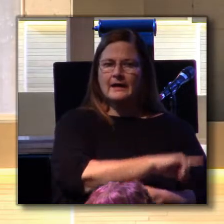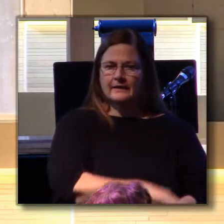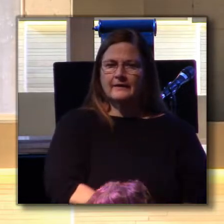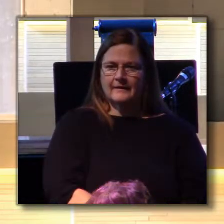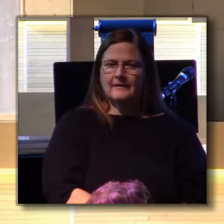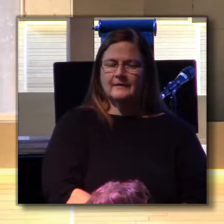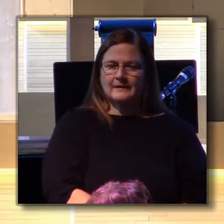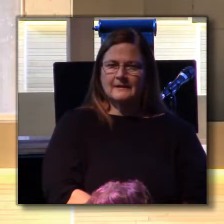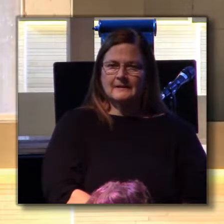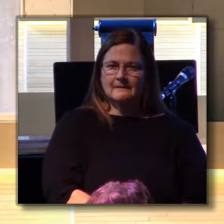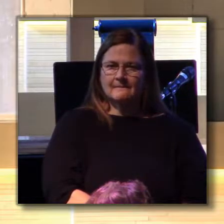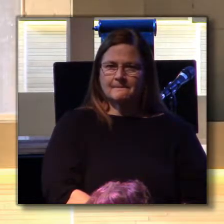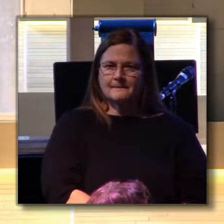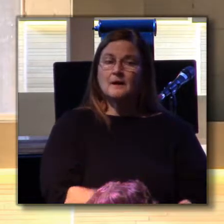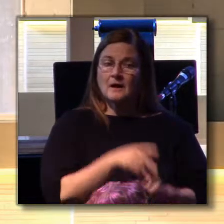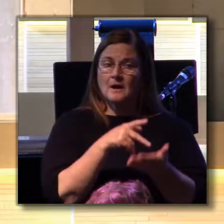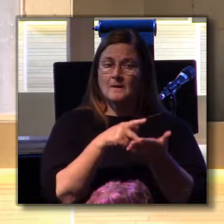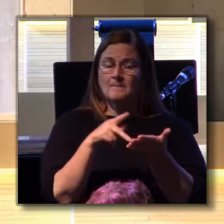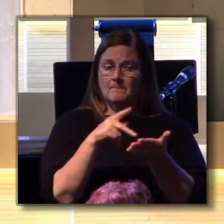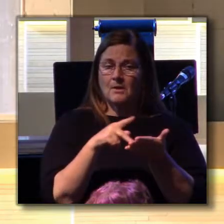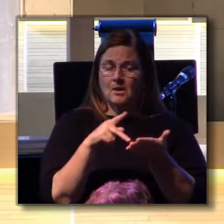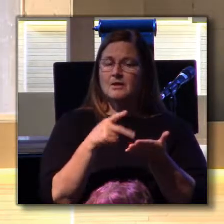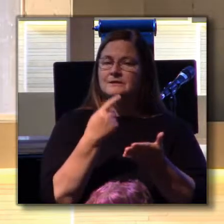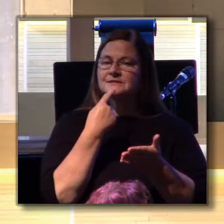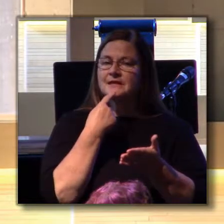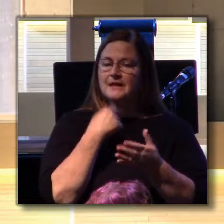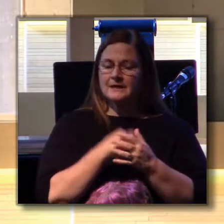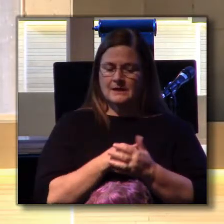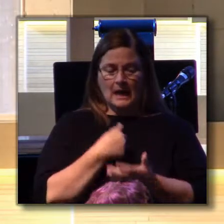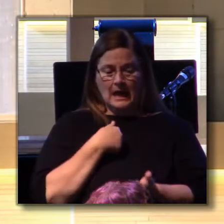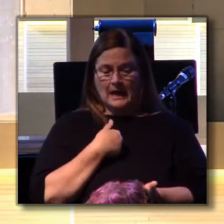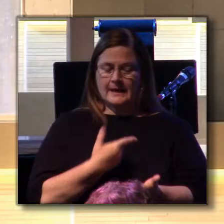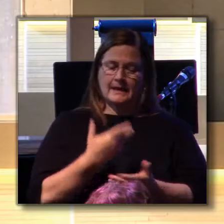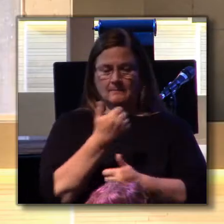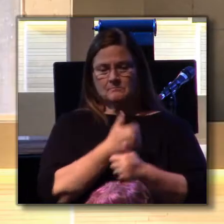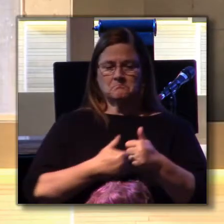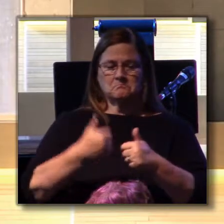Apostle Paul said he was the Hebrew of Hebrews. No one could